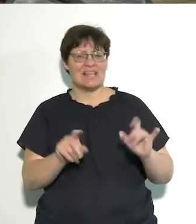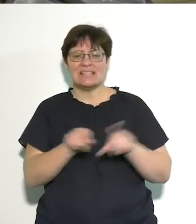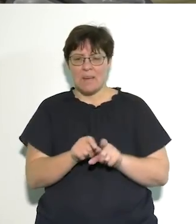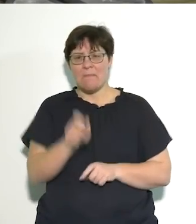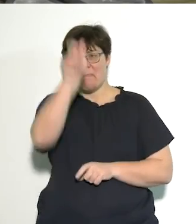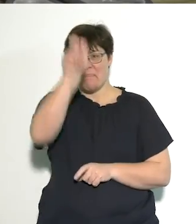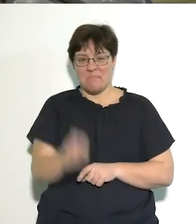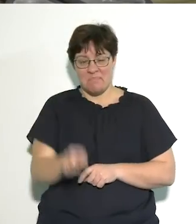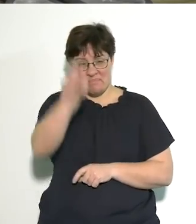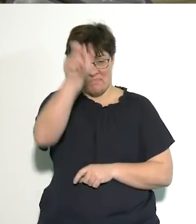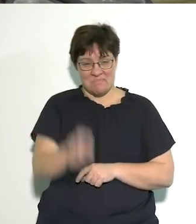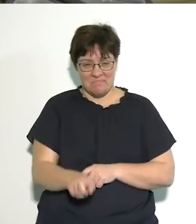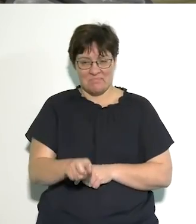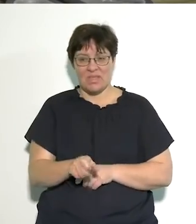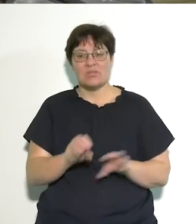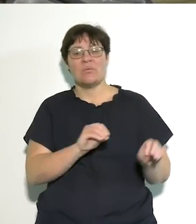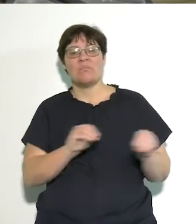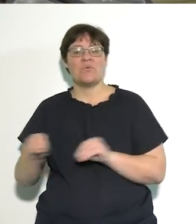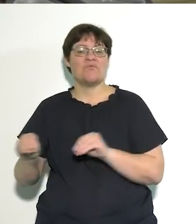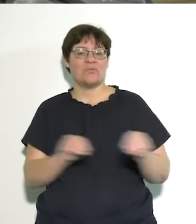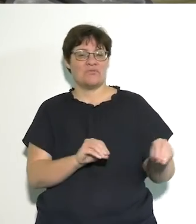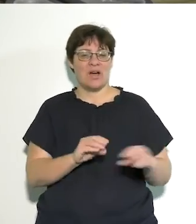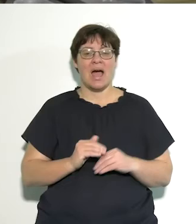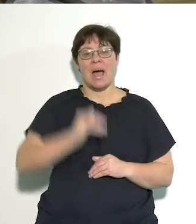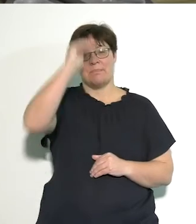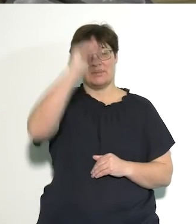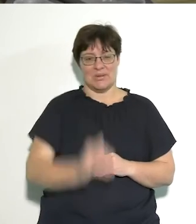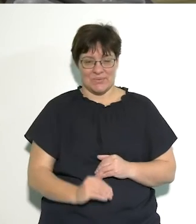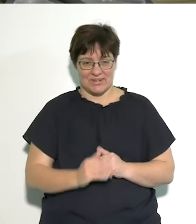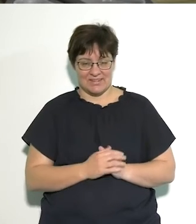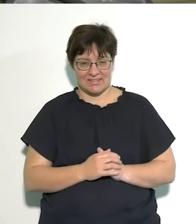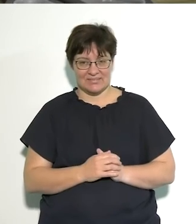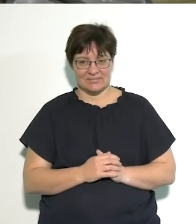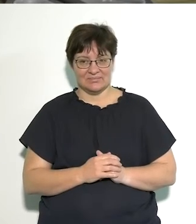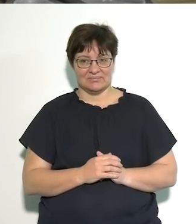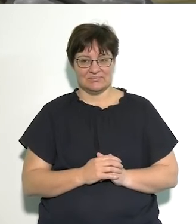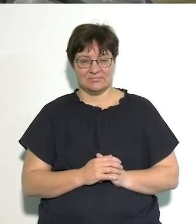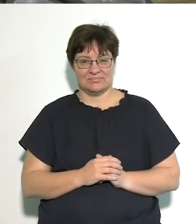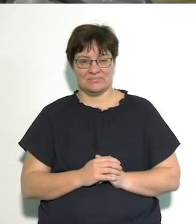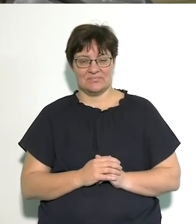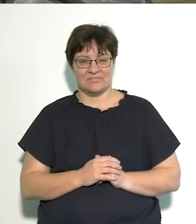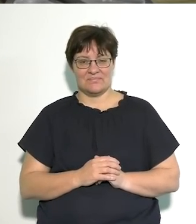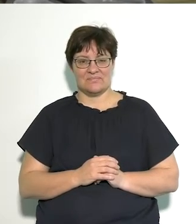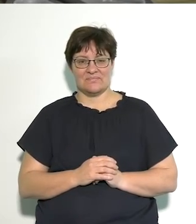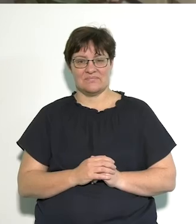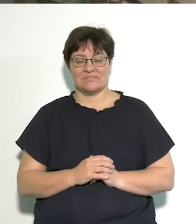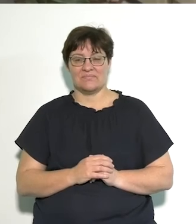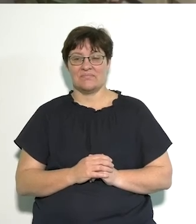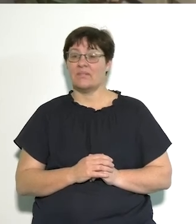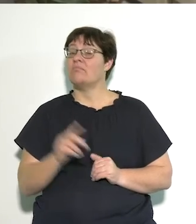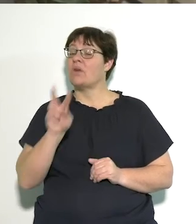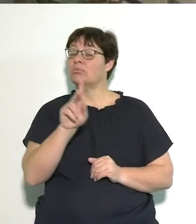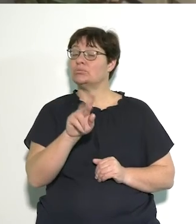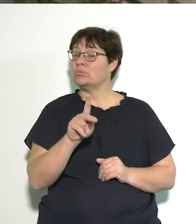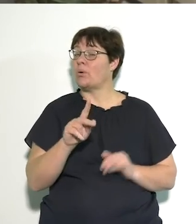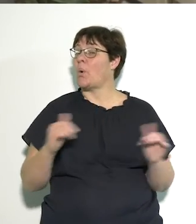vertical one. There you go, over there, just moving it down and up. down and up instead. You know what's great